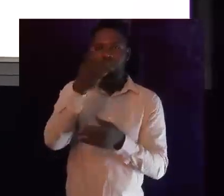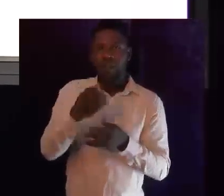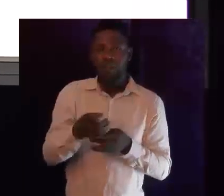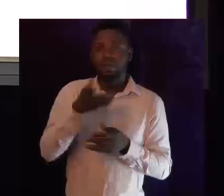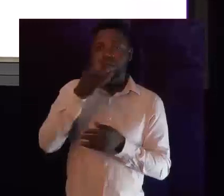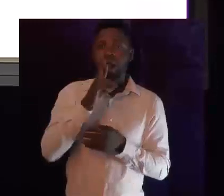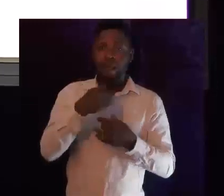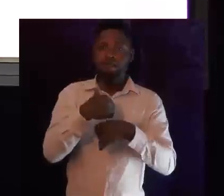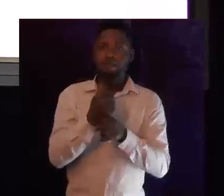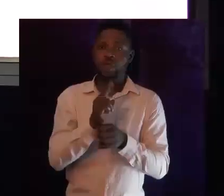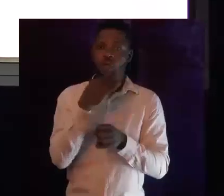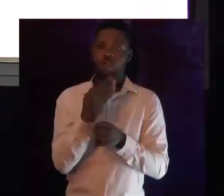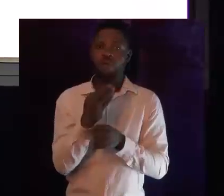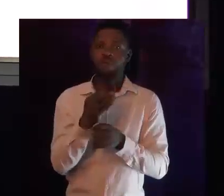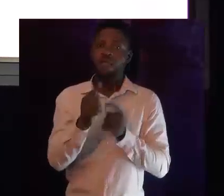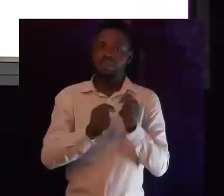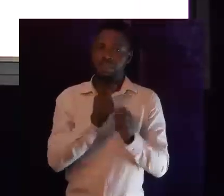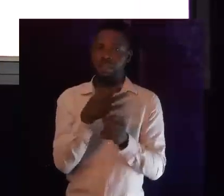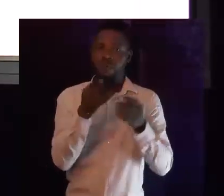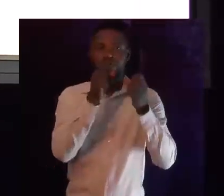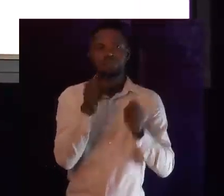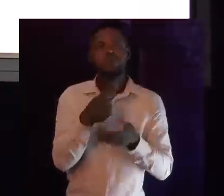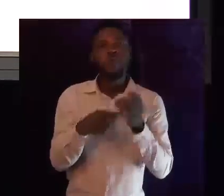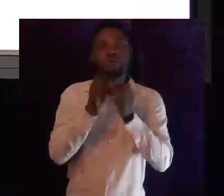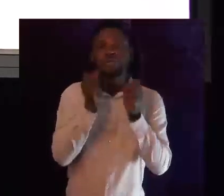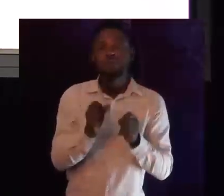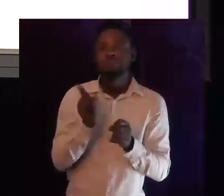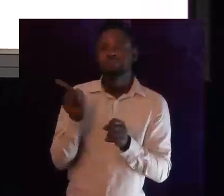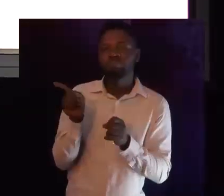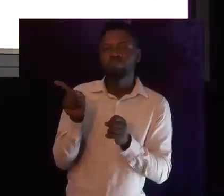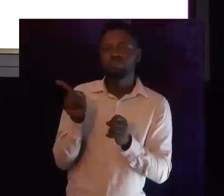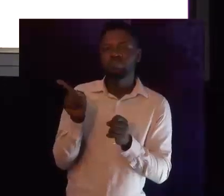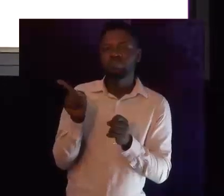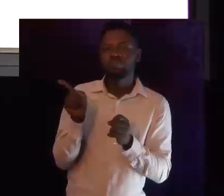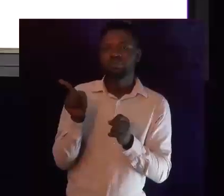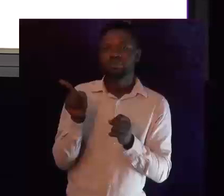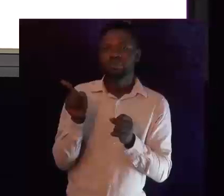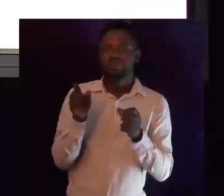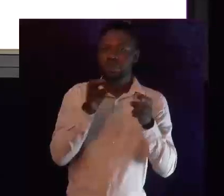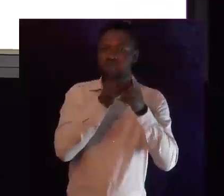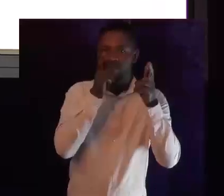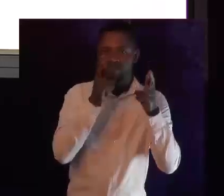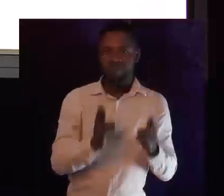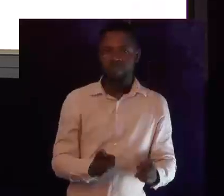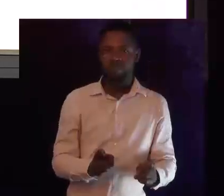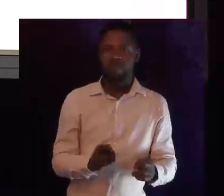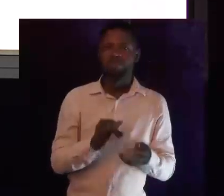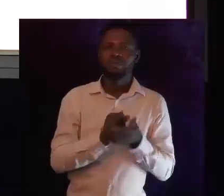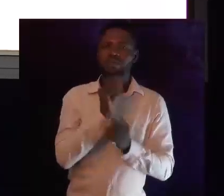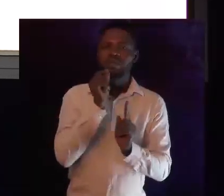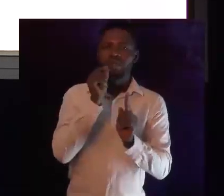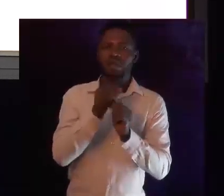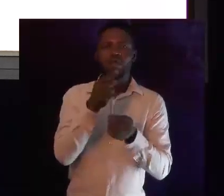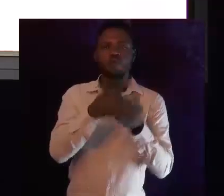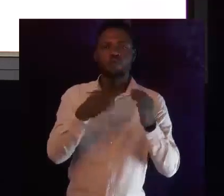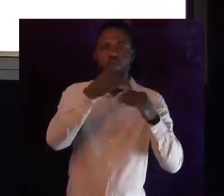see that they are made up of a particular type of shape. What shape would that be? It's a rectangle.